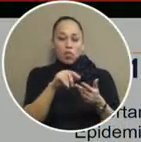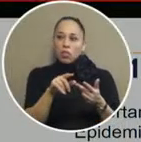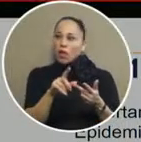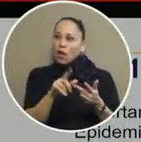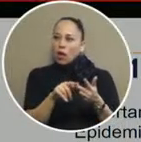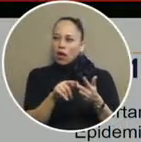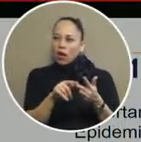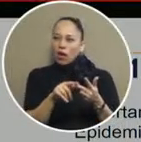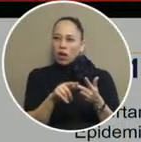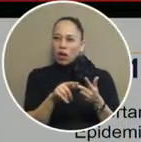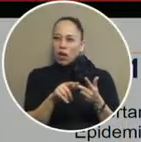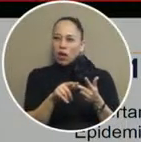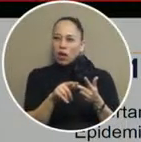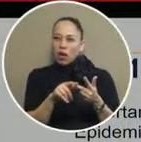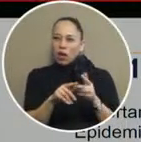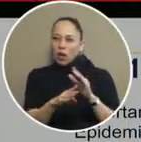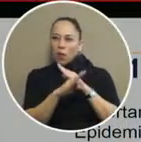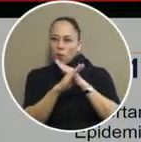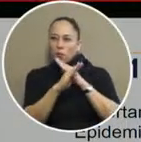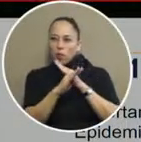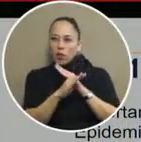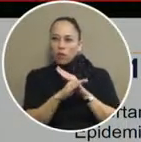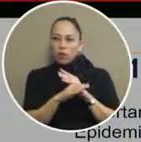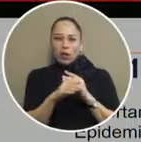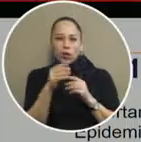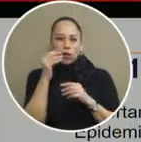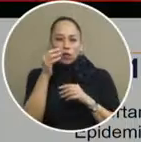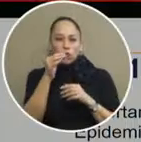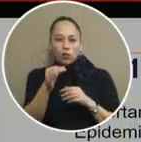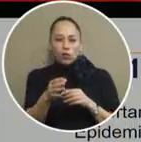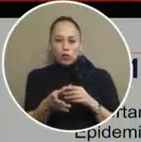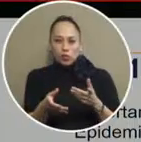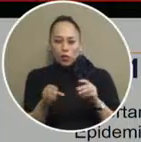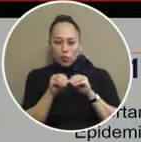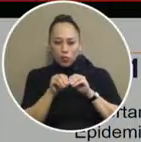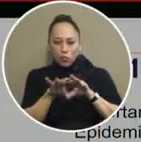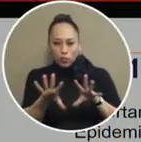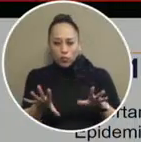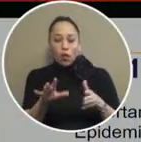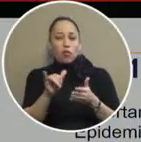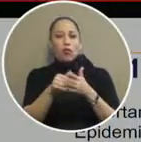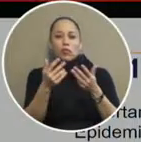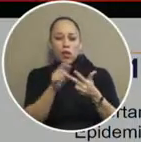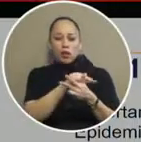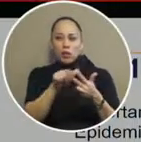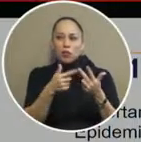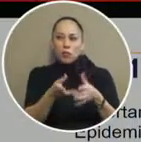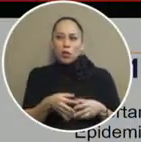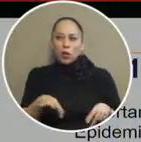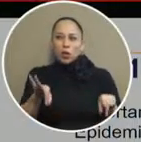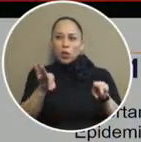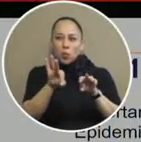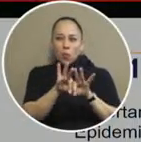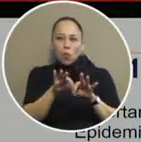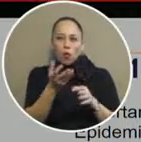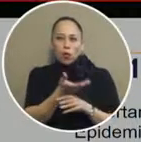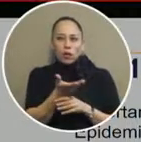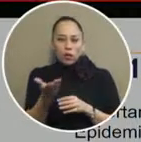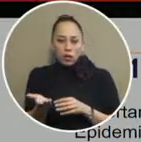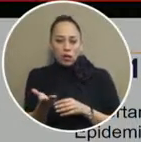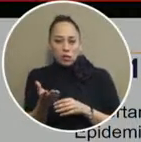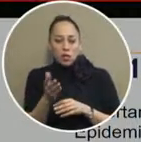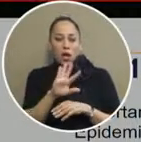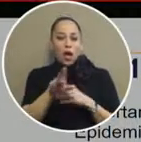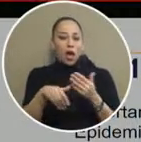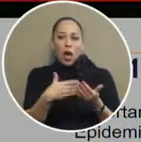important pieces, and we're going to be hearing a lot more with the rest of the cross-functional team, how all